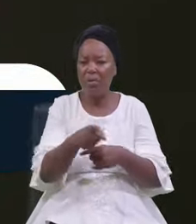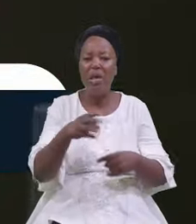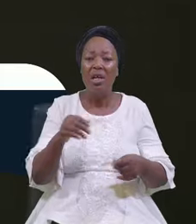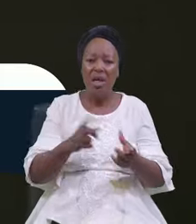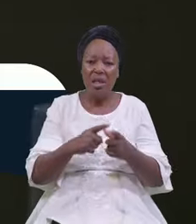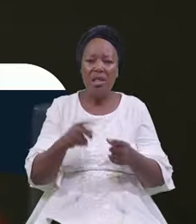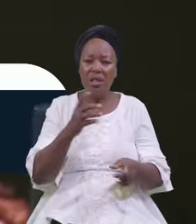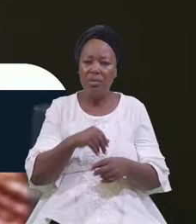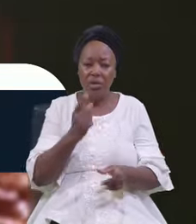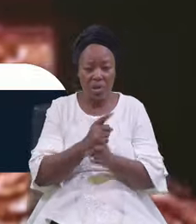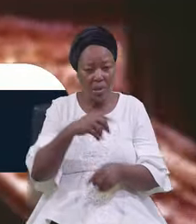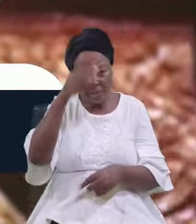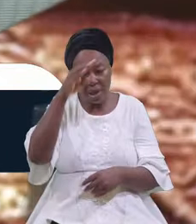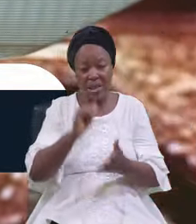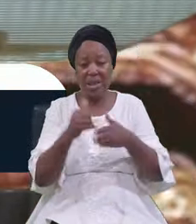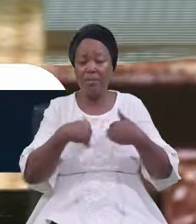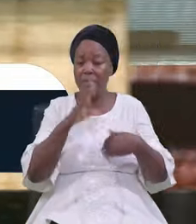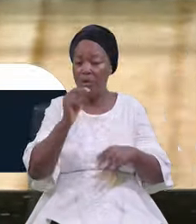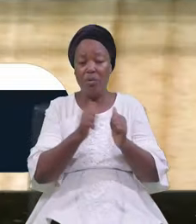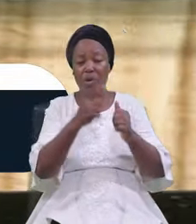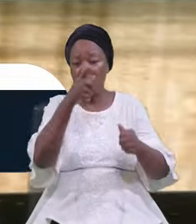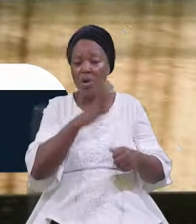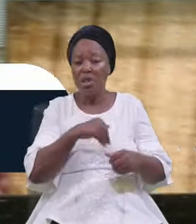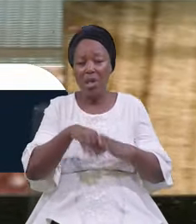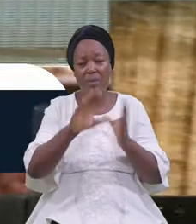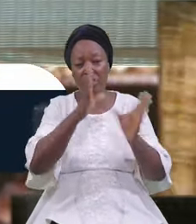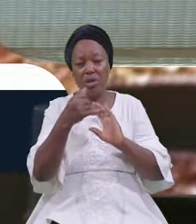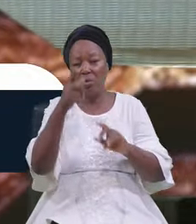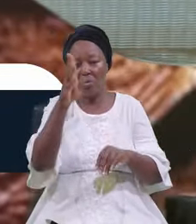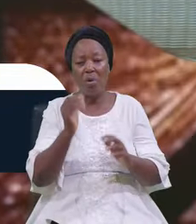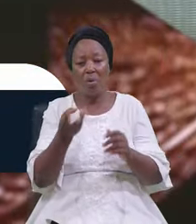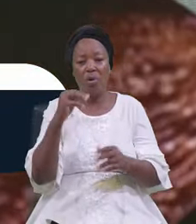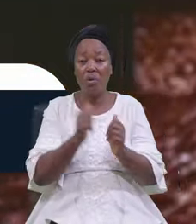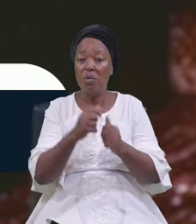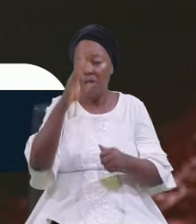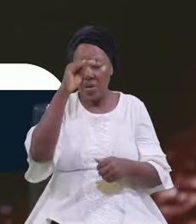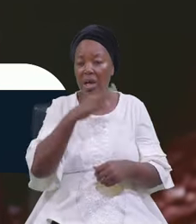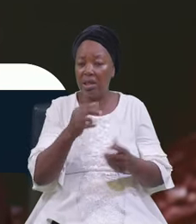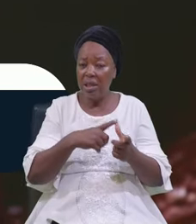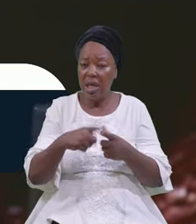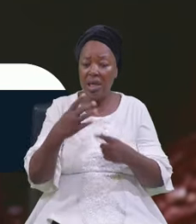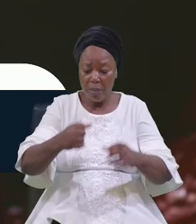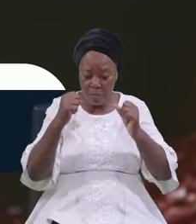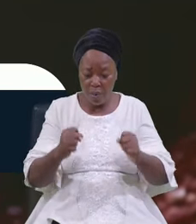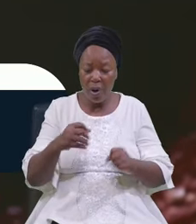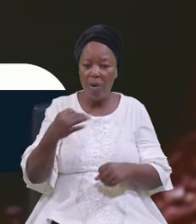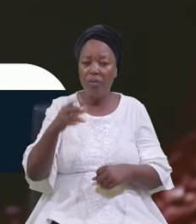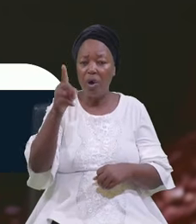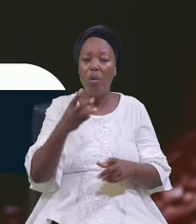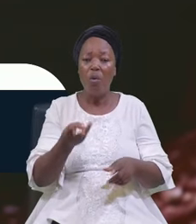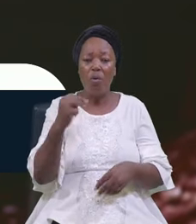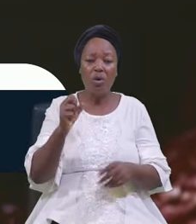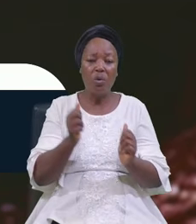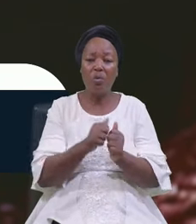man that had been with God. The presence of God was with him. The power of God was with him. And